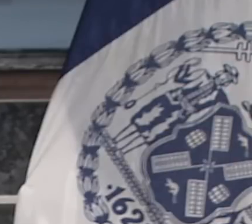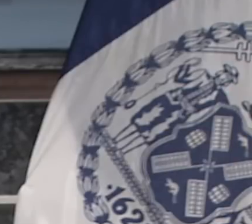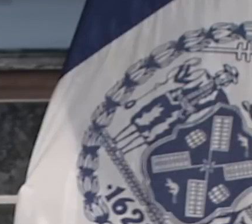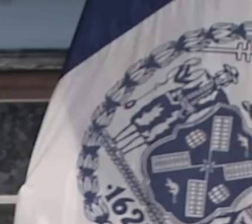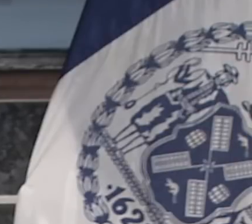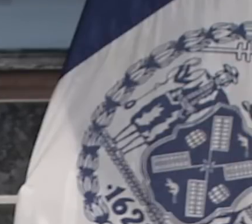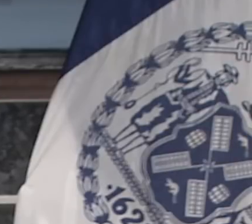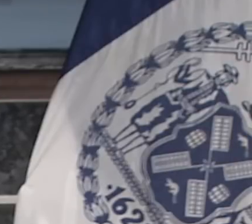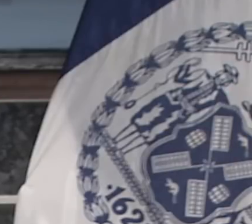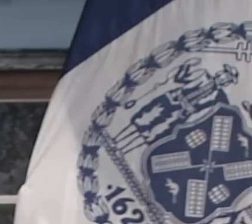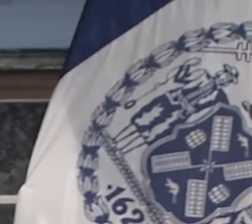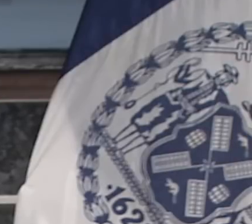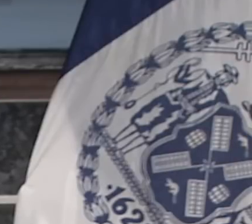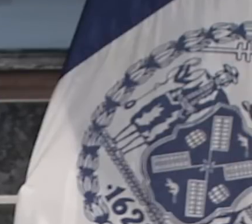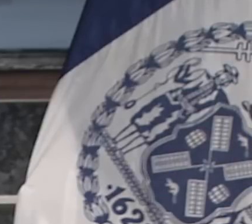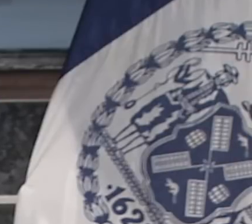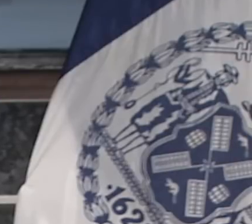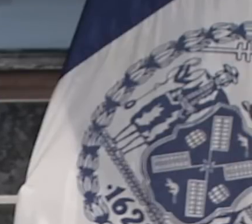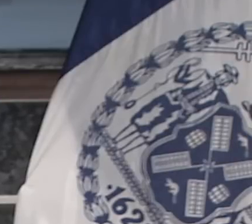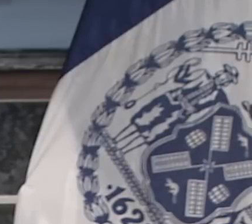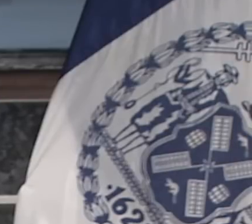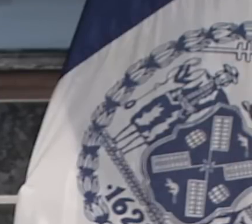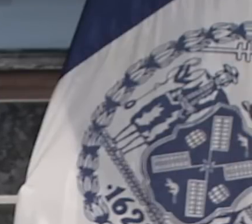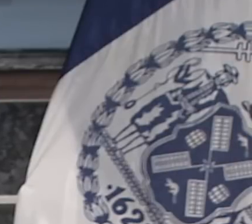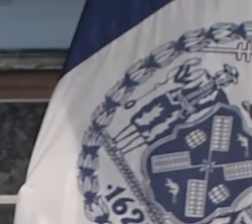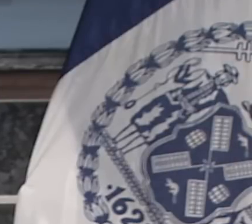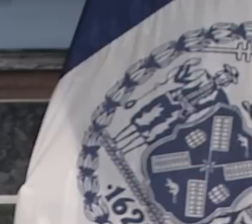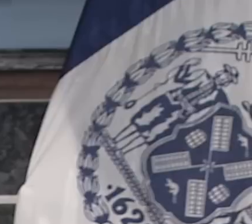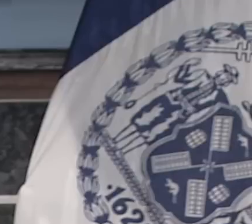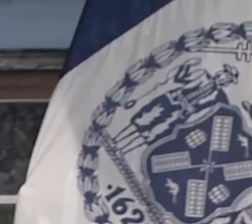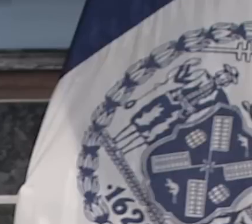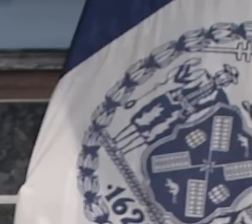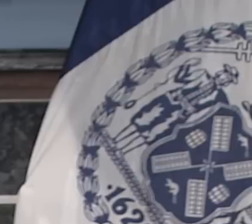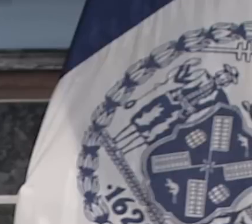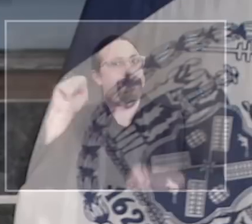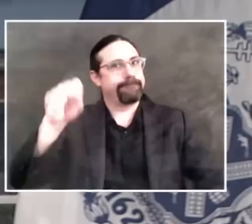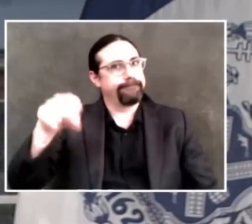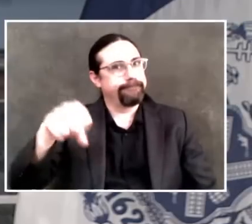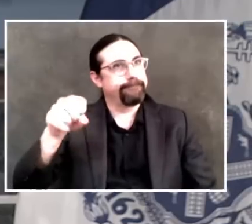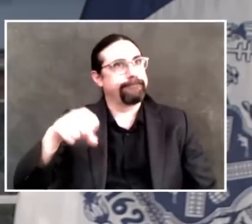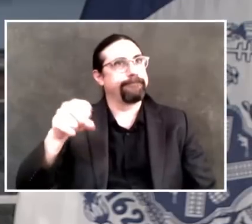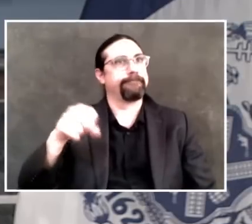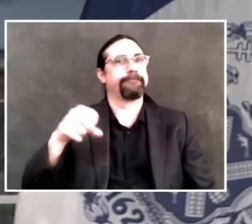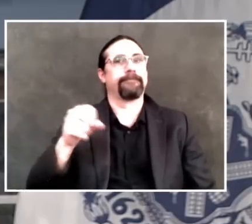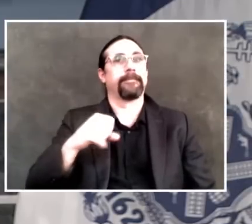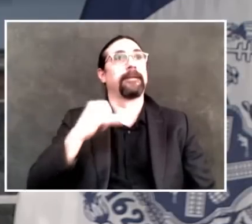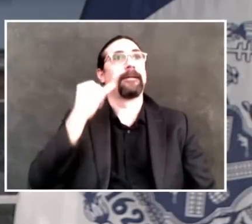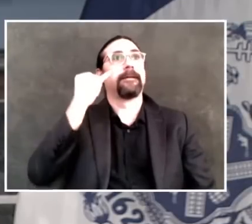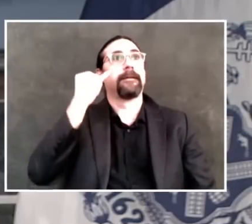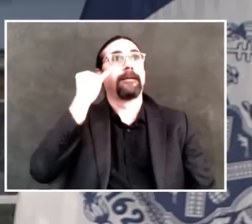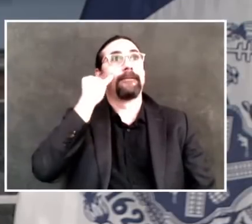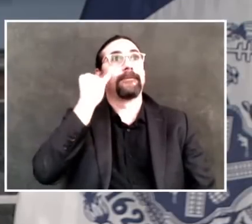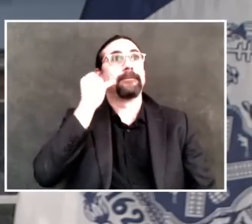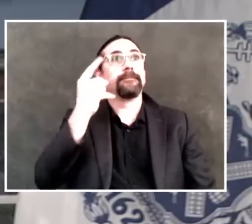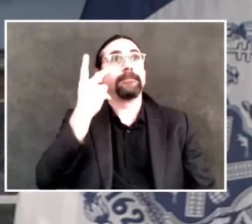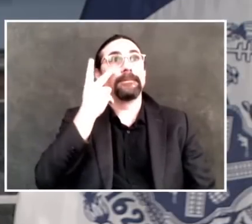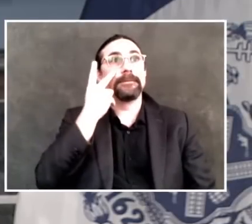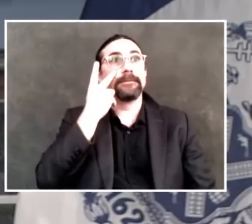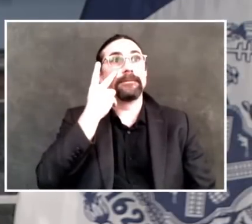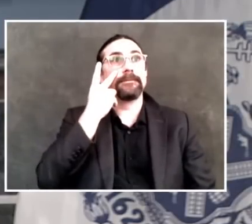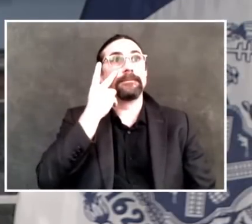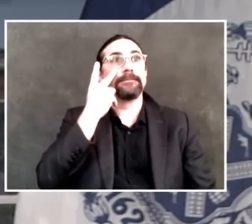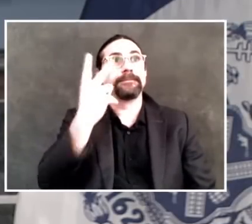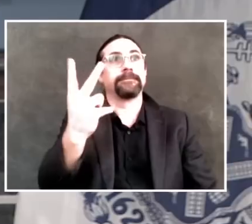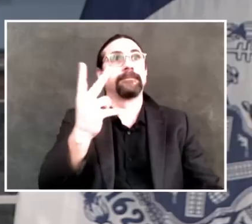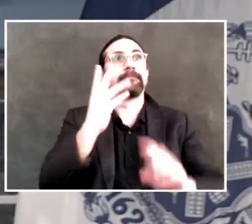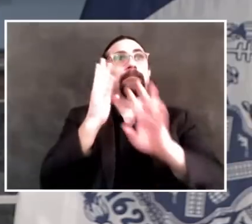do everyone a favor. If you see a store that's overcrowded, or you see a line that's close together, not distance each person 6 feet apart,